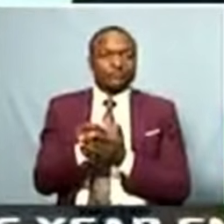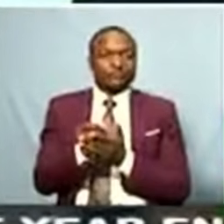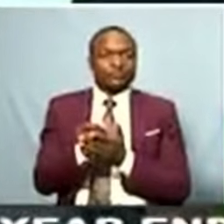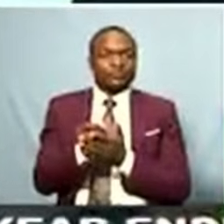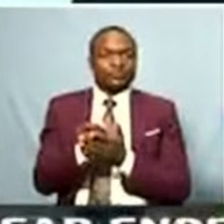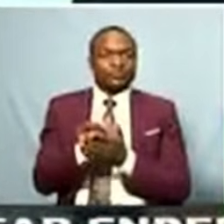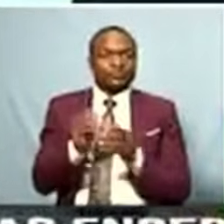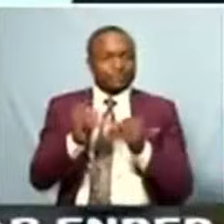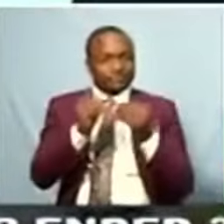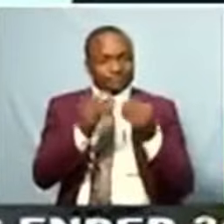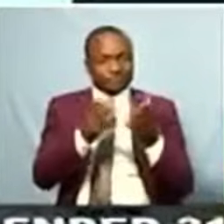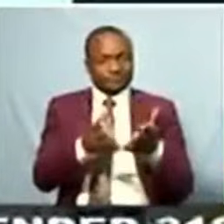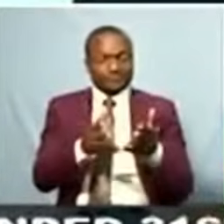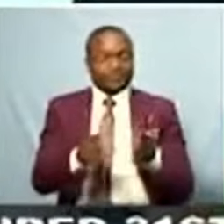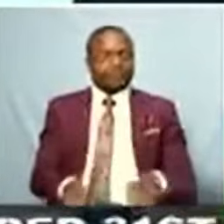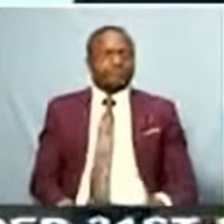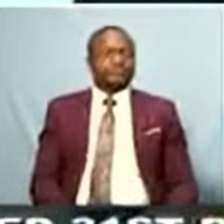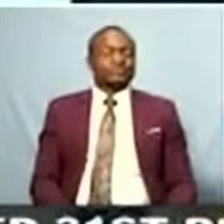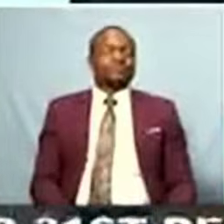given.